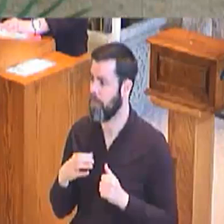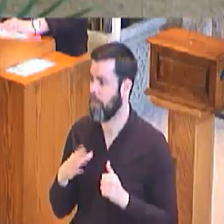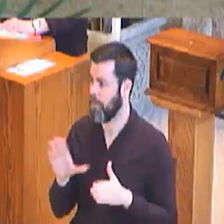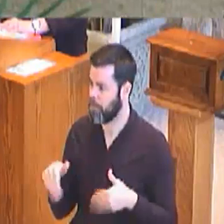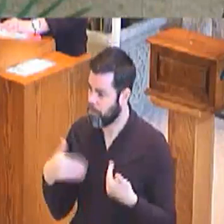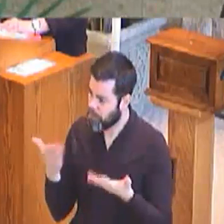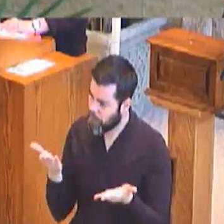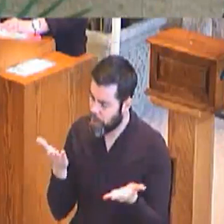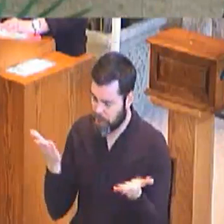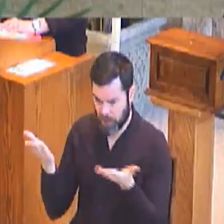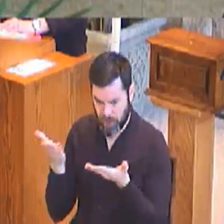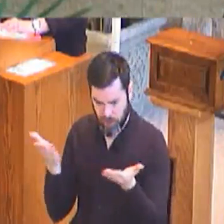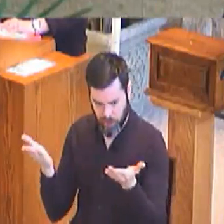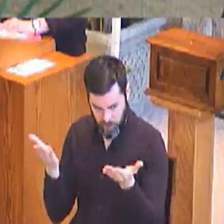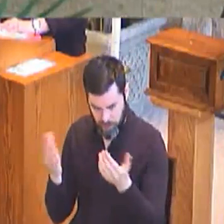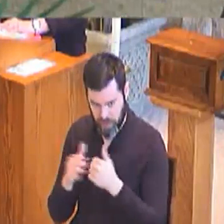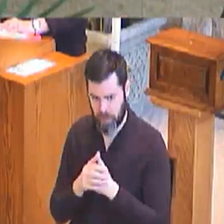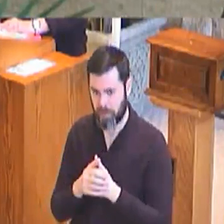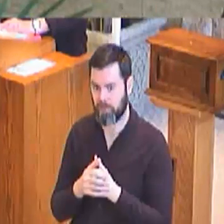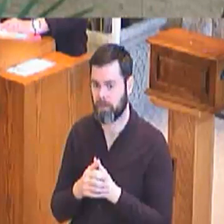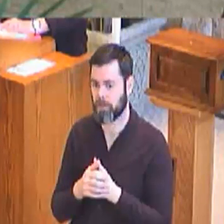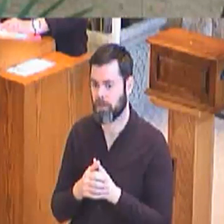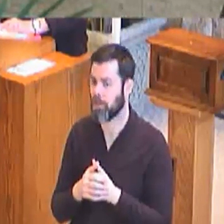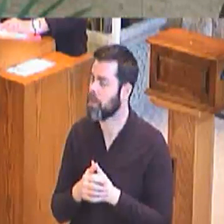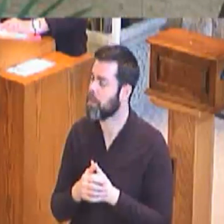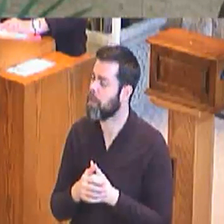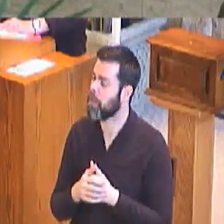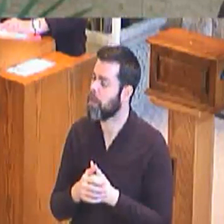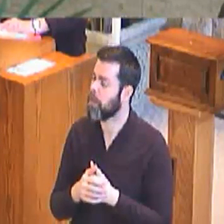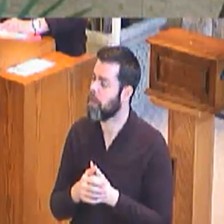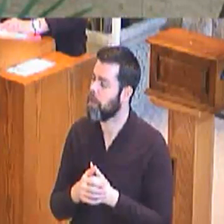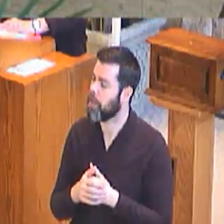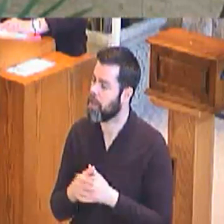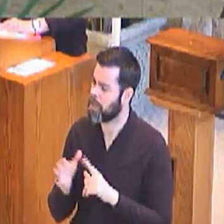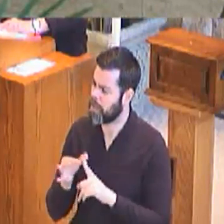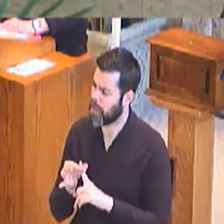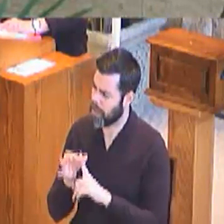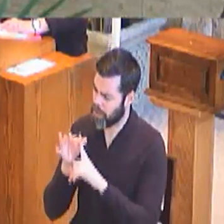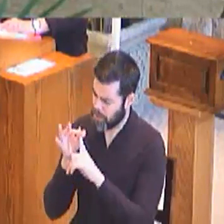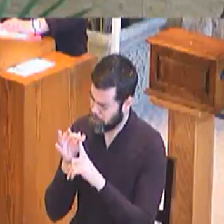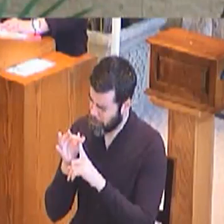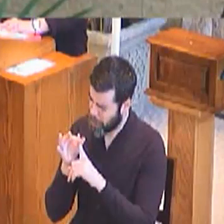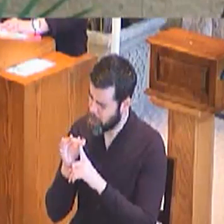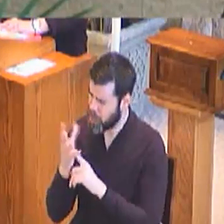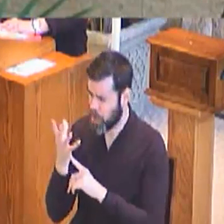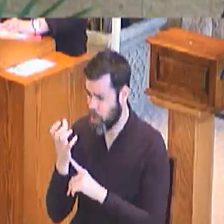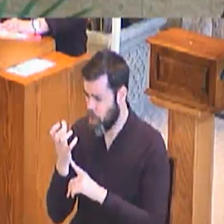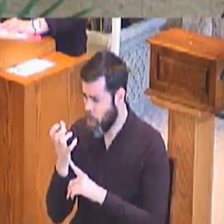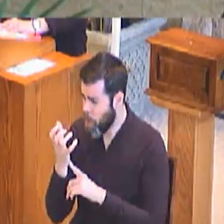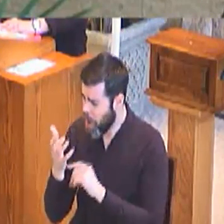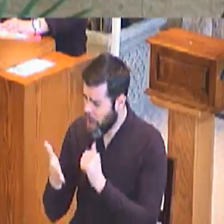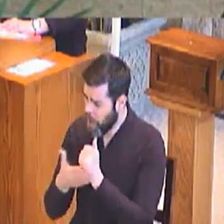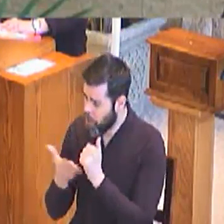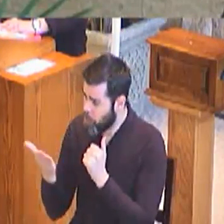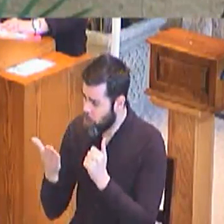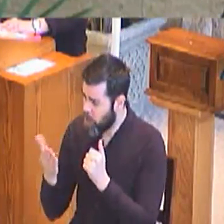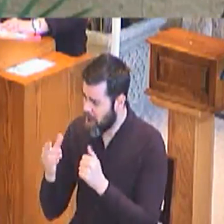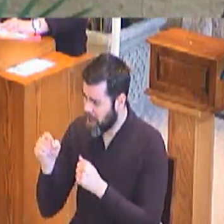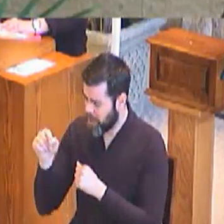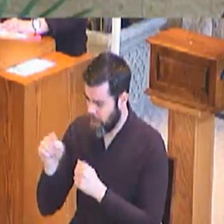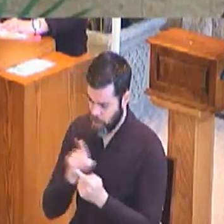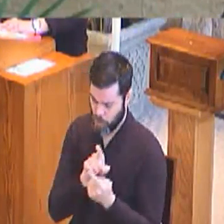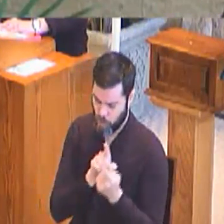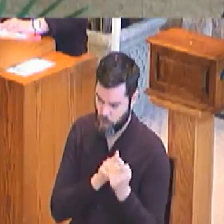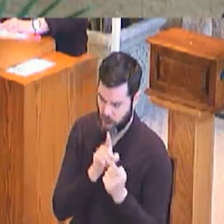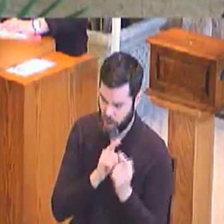provide these services to you in ways, again, to get your voice heard. And especially the one that we really would like assistance is the one-on-one